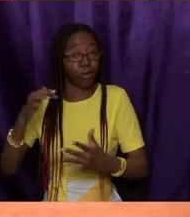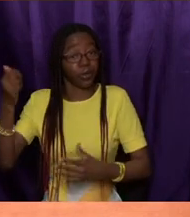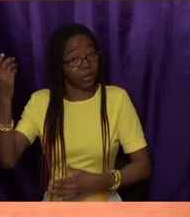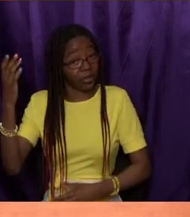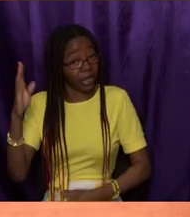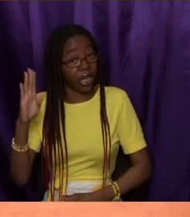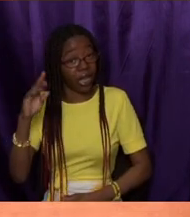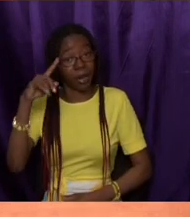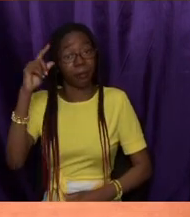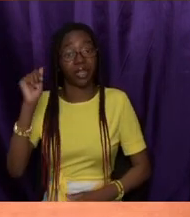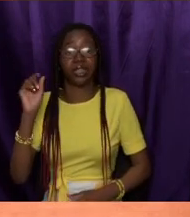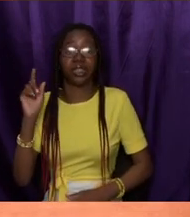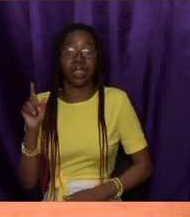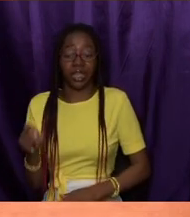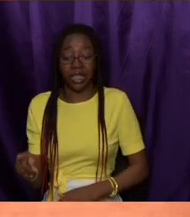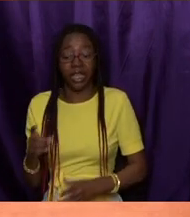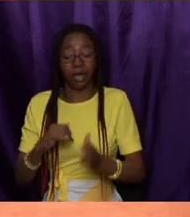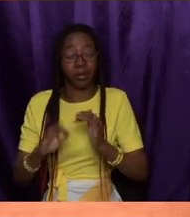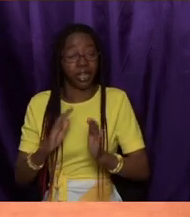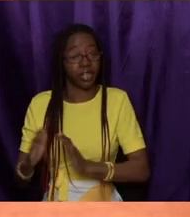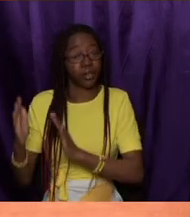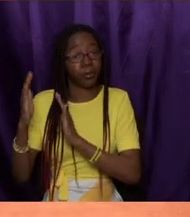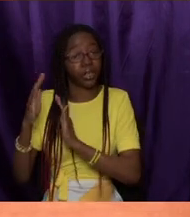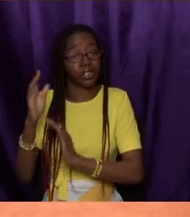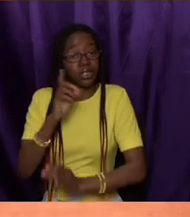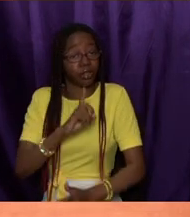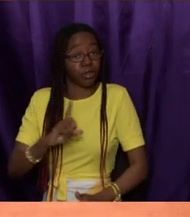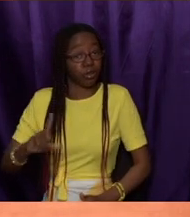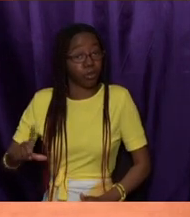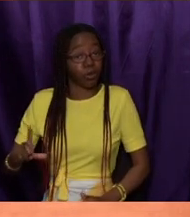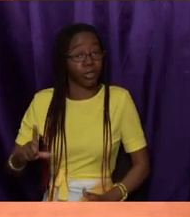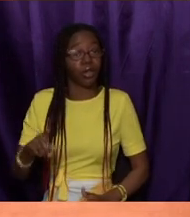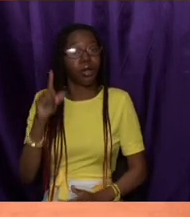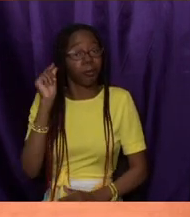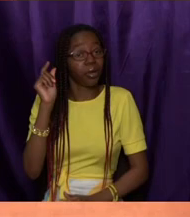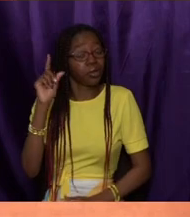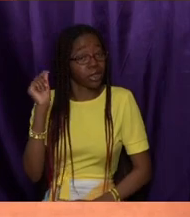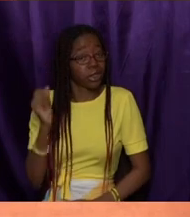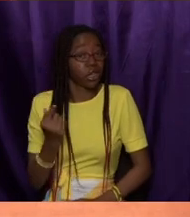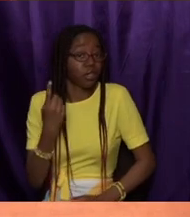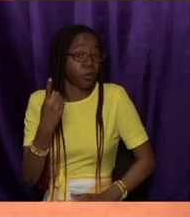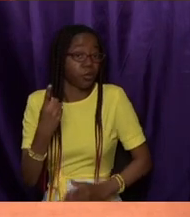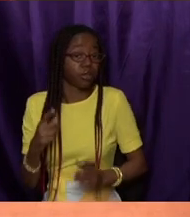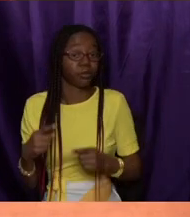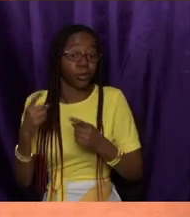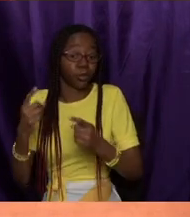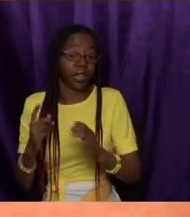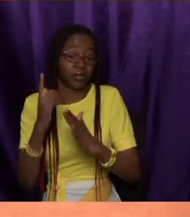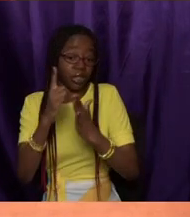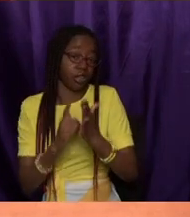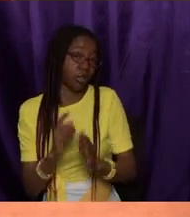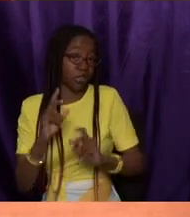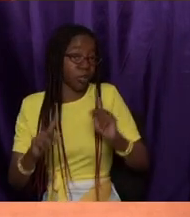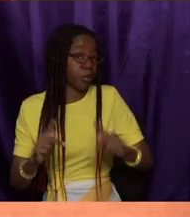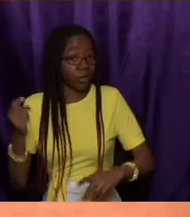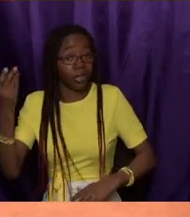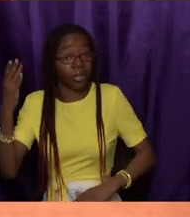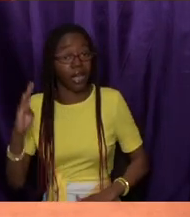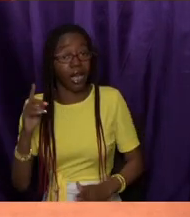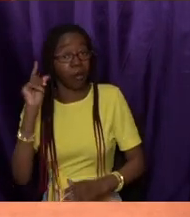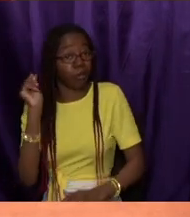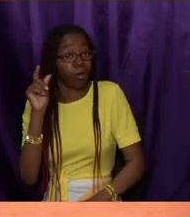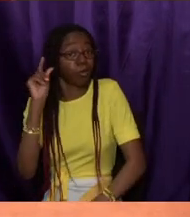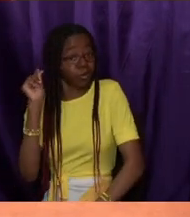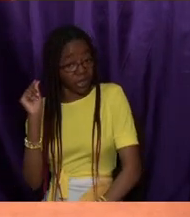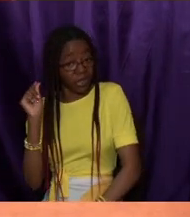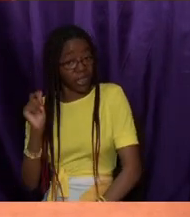God, because he had been in the very presence of God. Moses, the one who gave the law to the people of God.